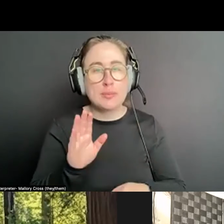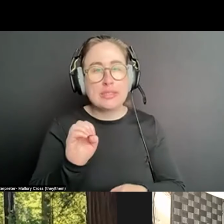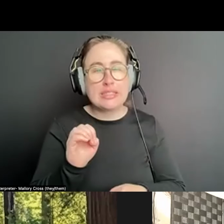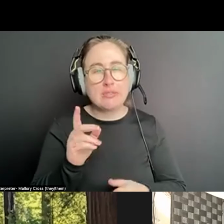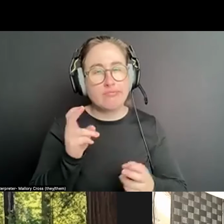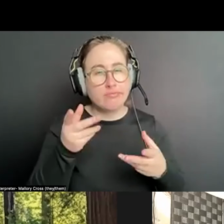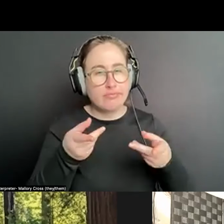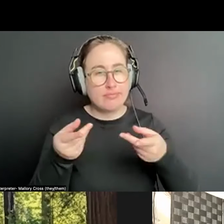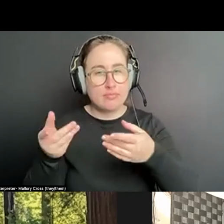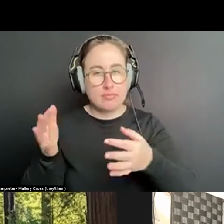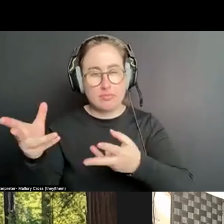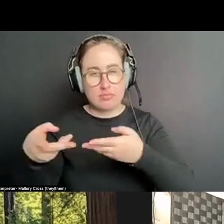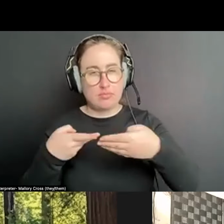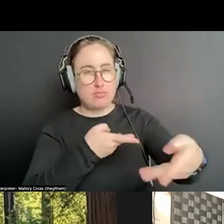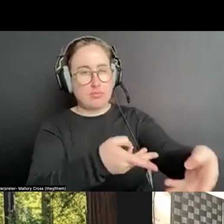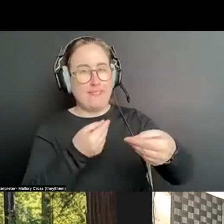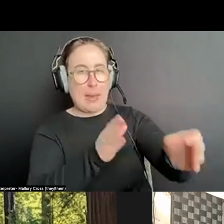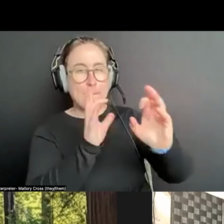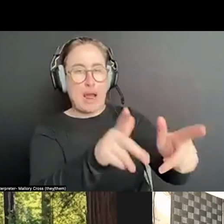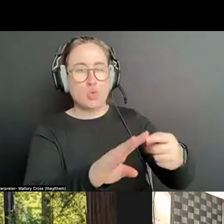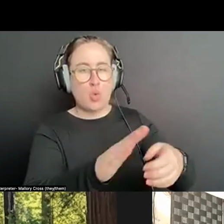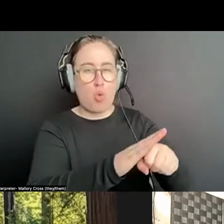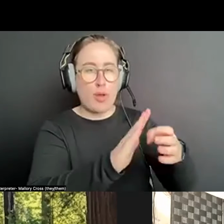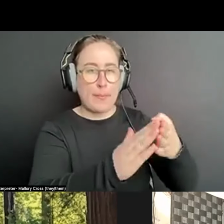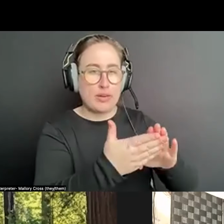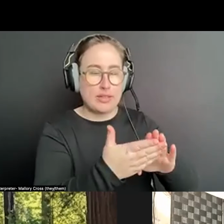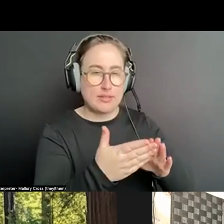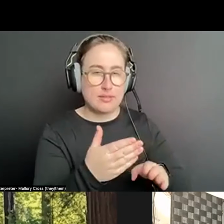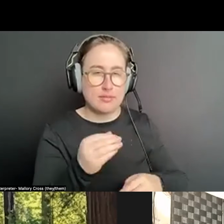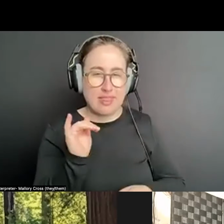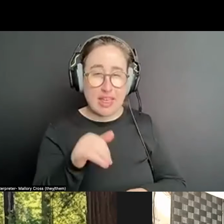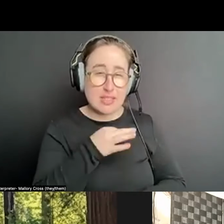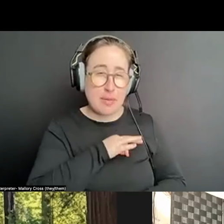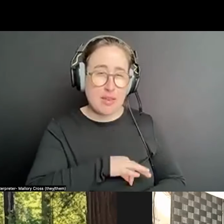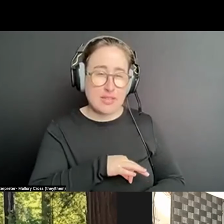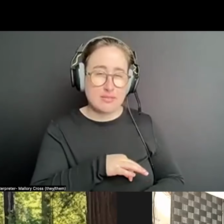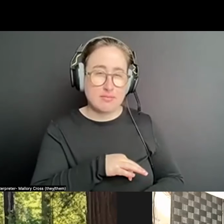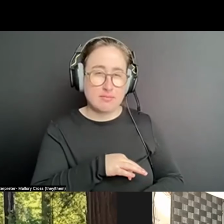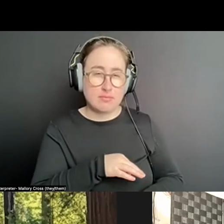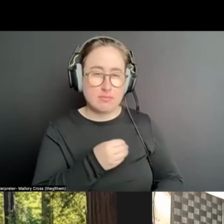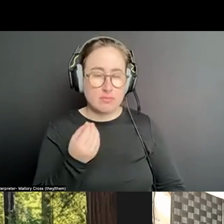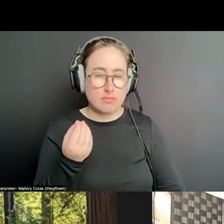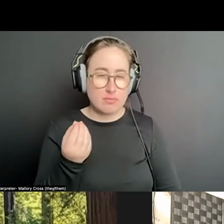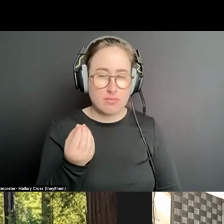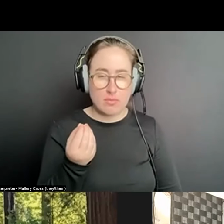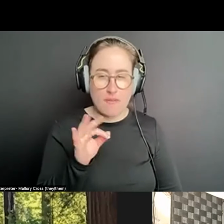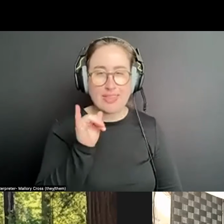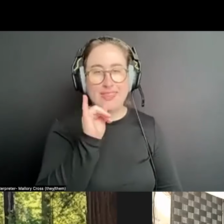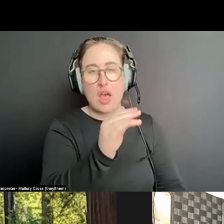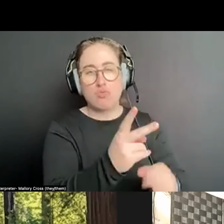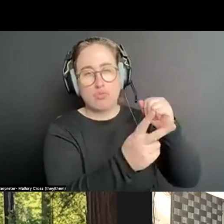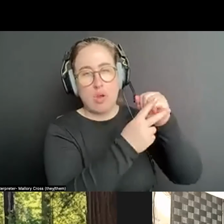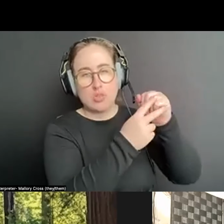back to the local community, right? So that's sort of the benefit of the repositories. It's not